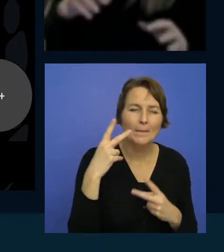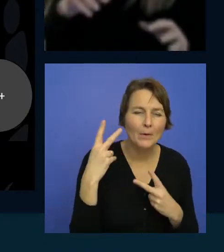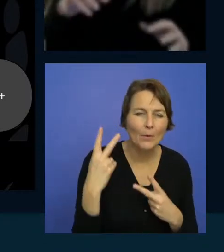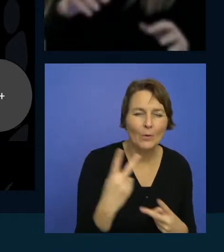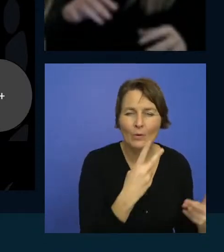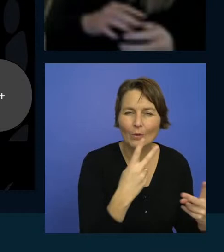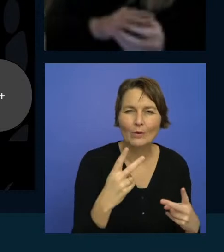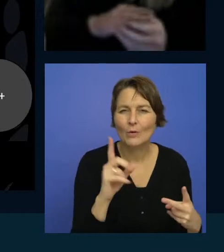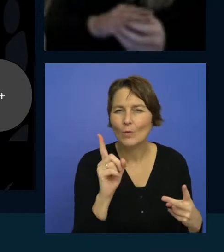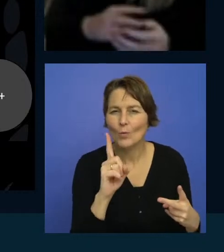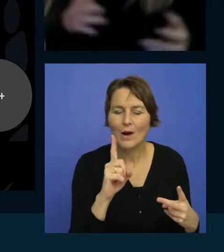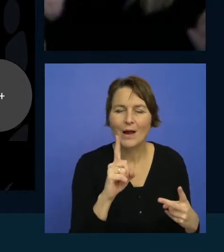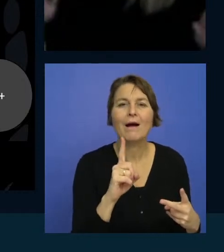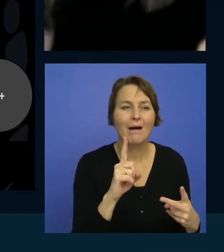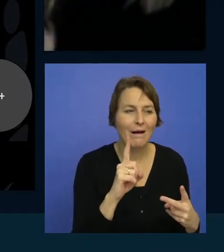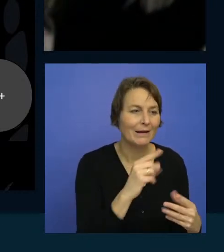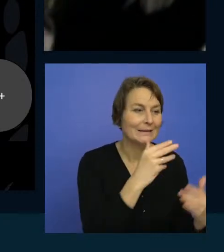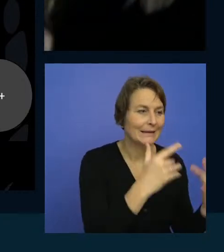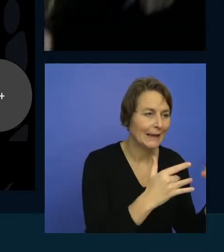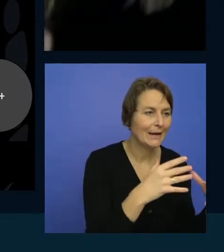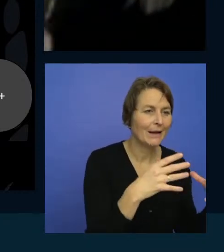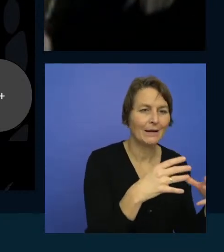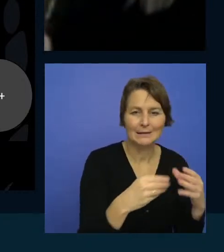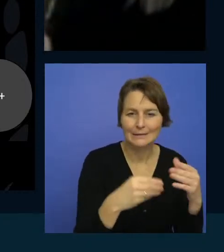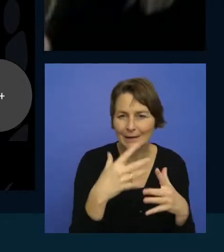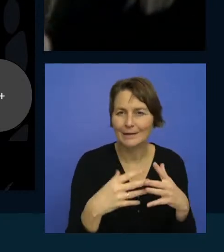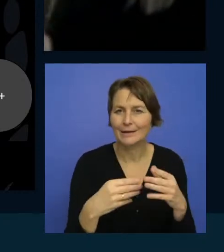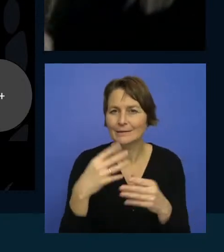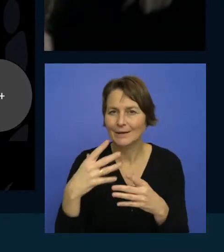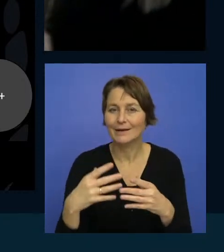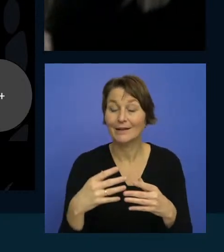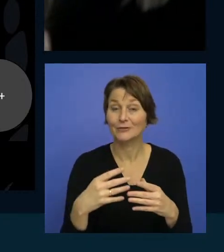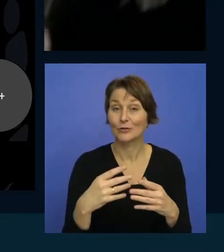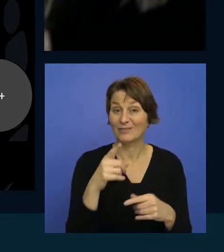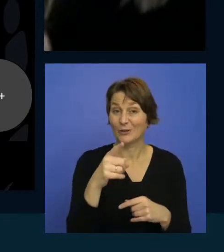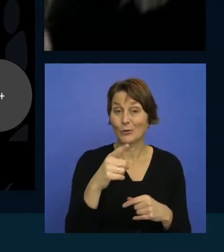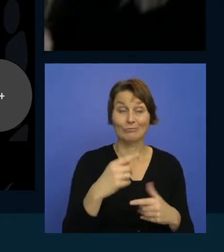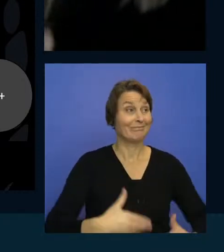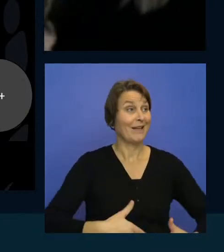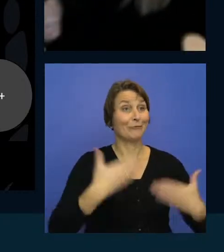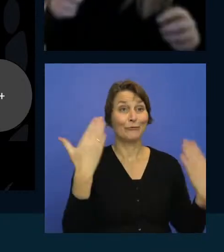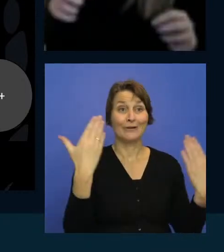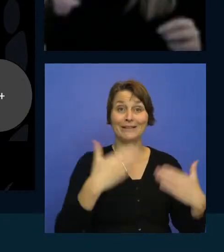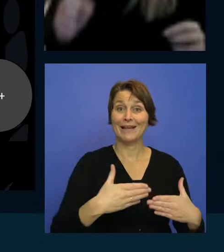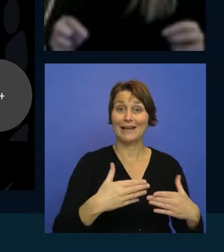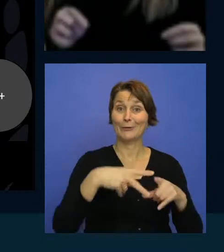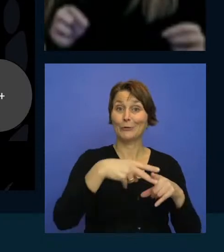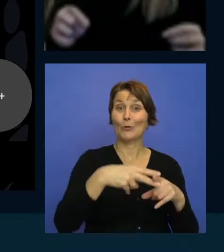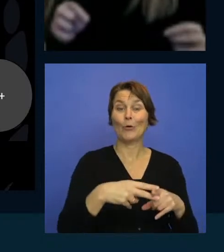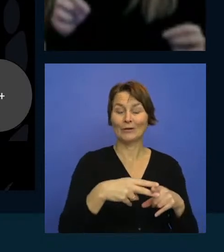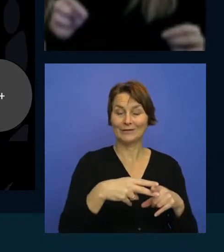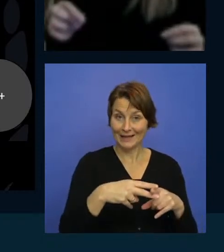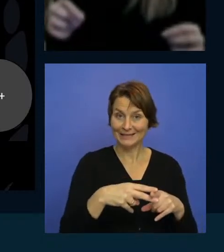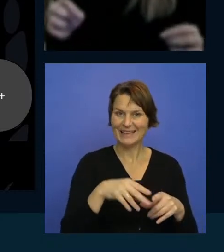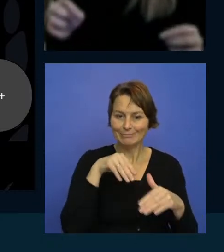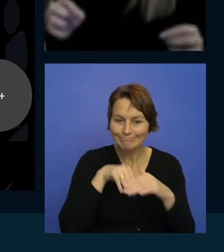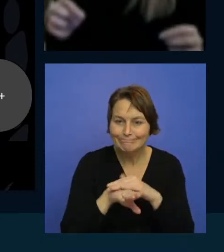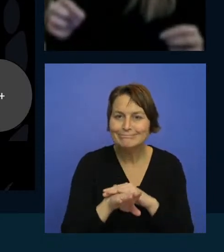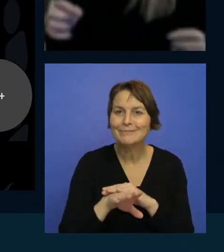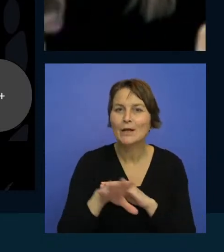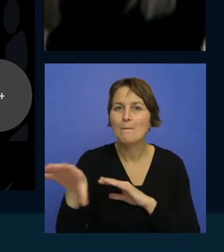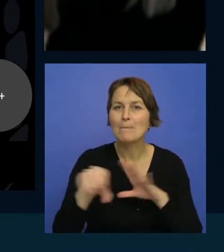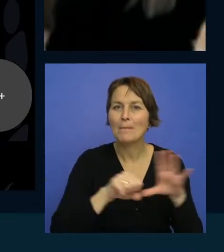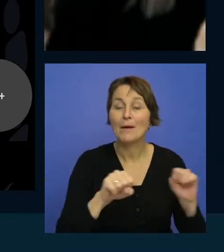sets from the tool you're using every day. And then you can create actually